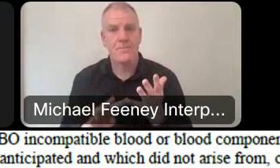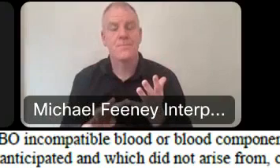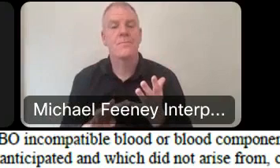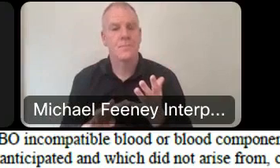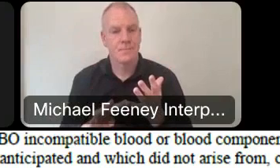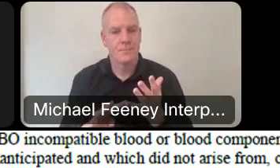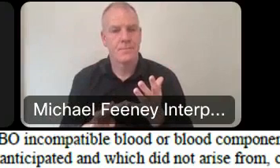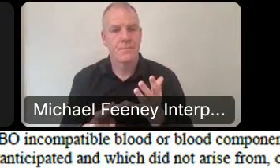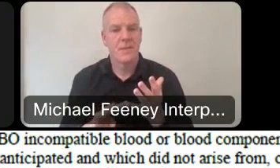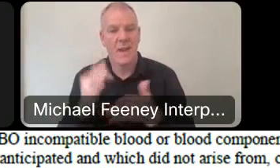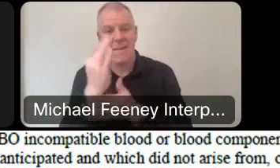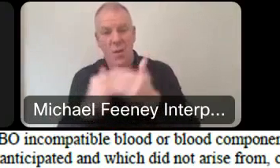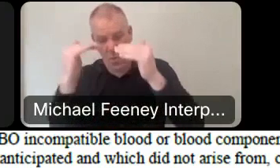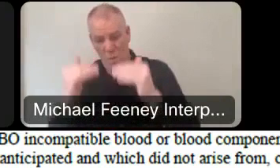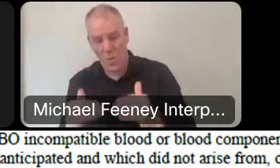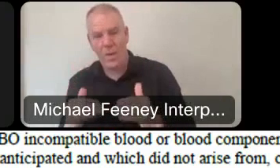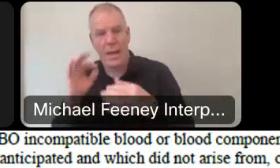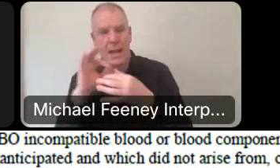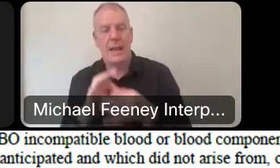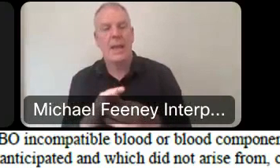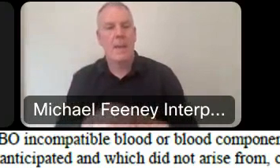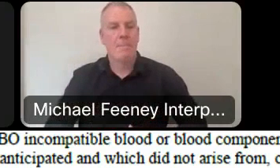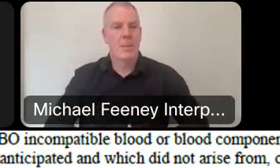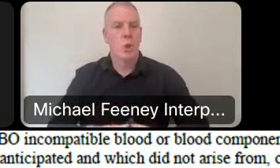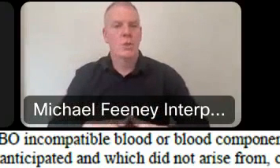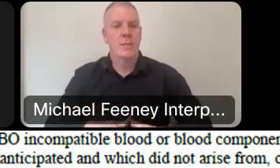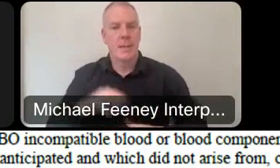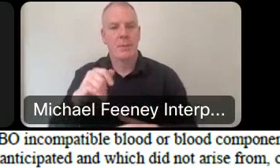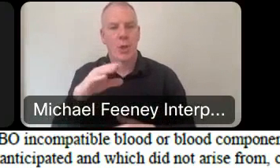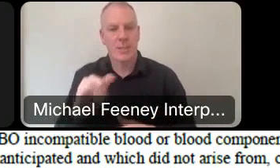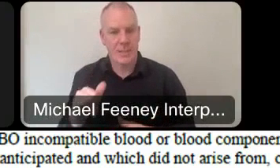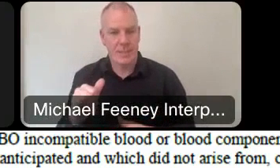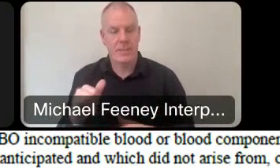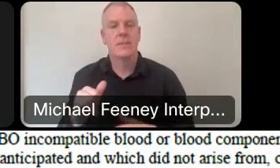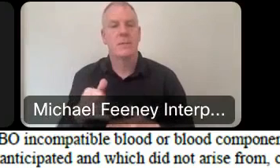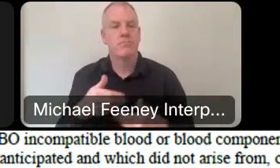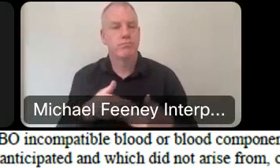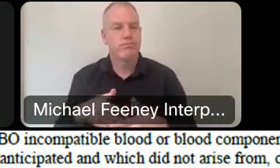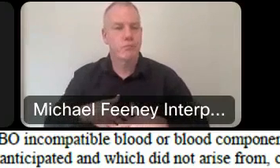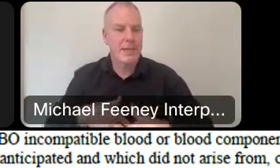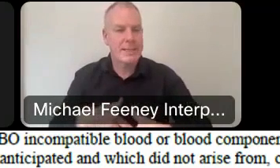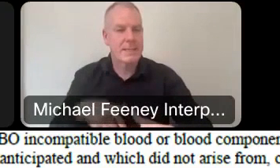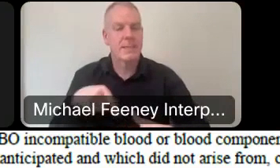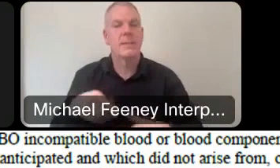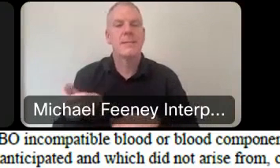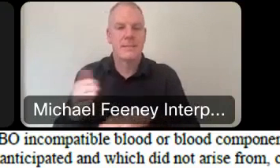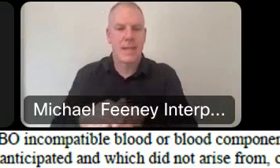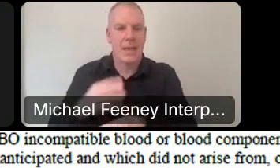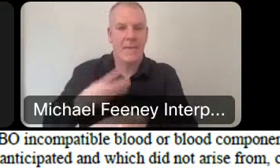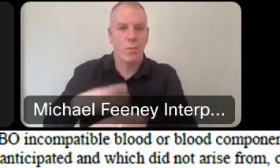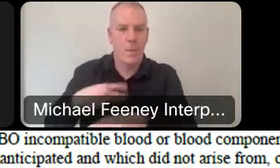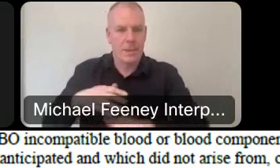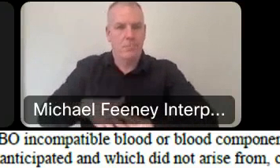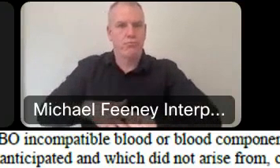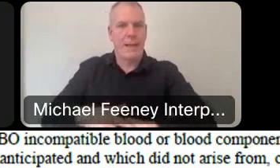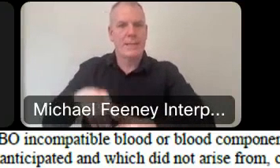of the next ones really can hone in on the maternity area. 1.9 is where there was an unanticipated death of a woman while